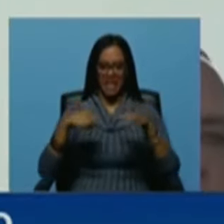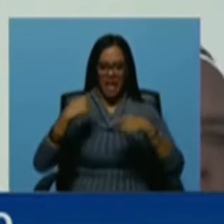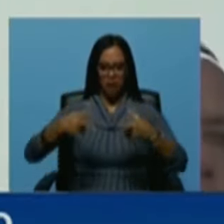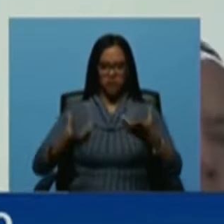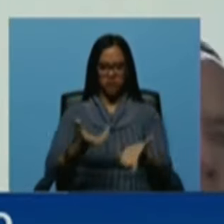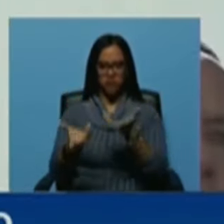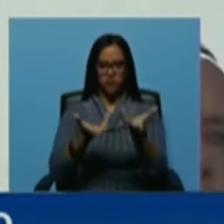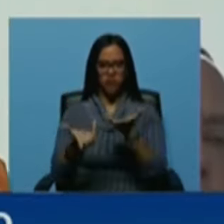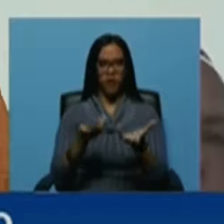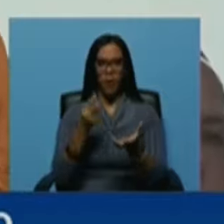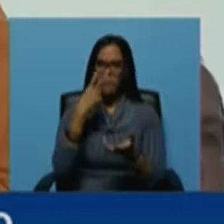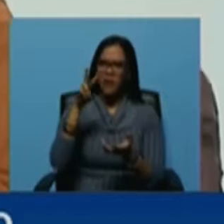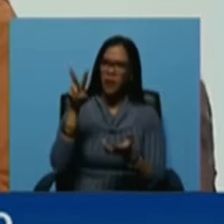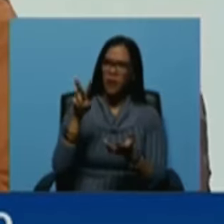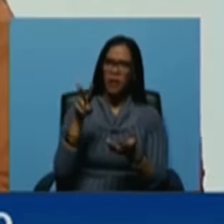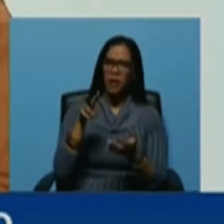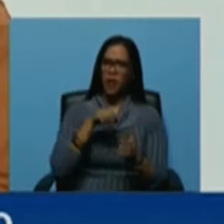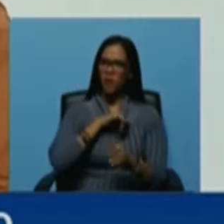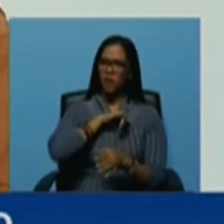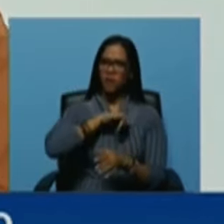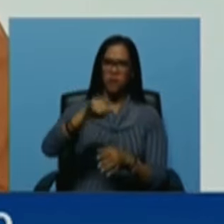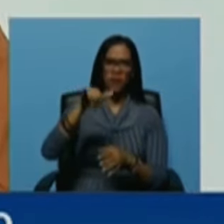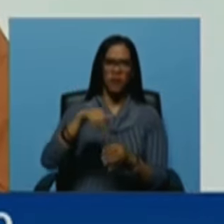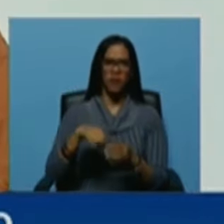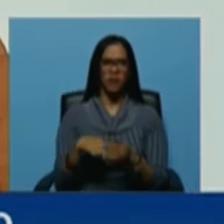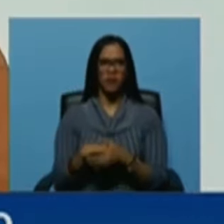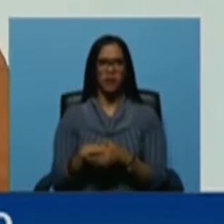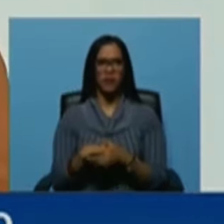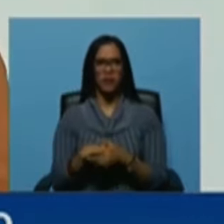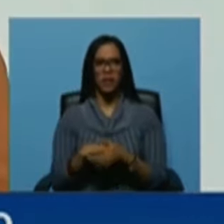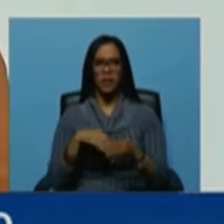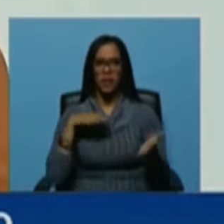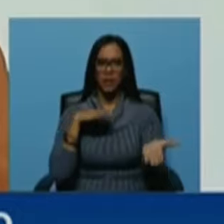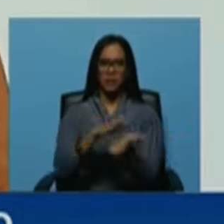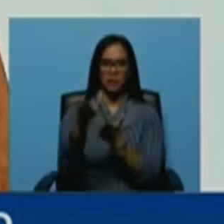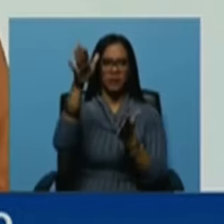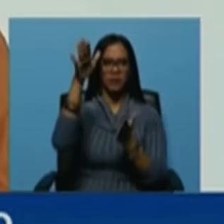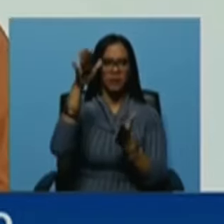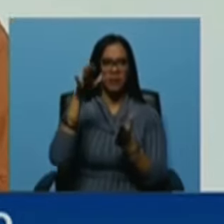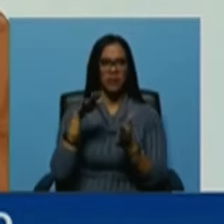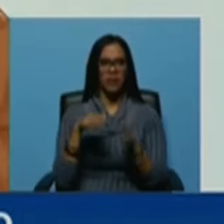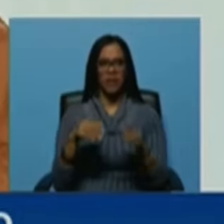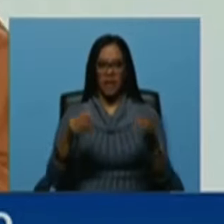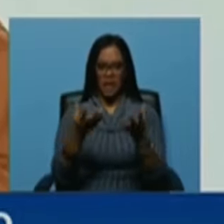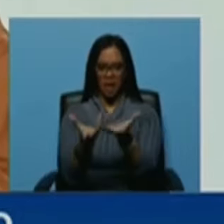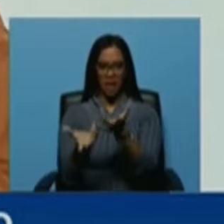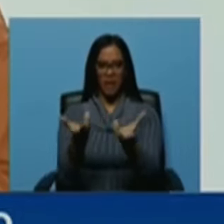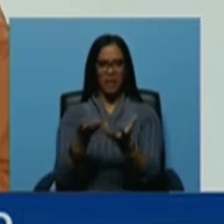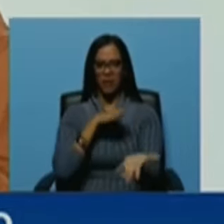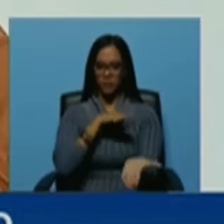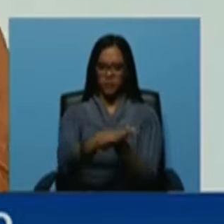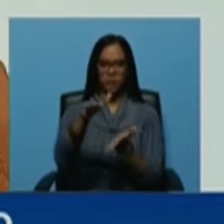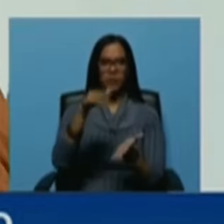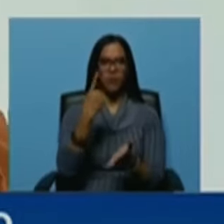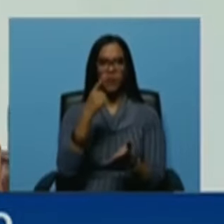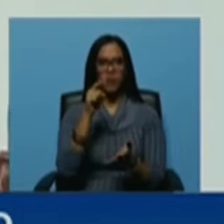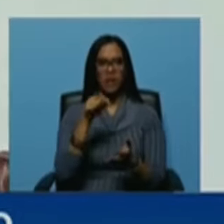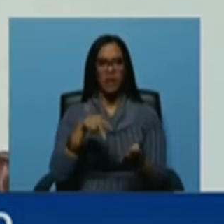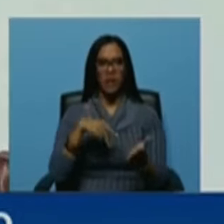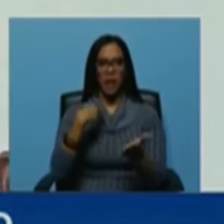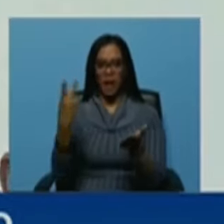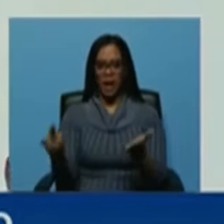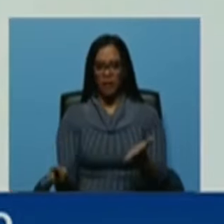fires. And when they saw that they were setting fires to the robbers, one of them knocked down the